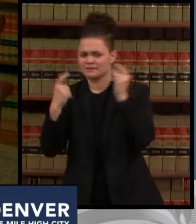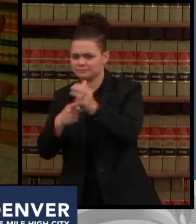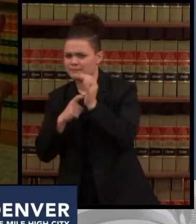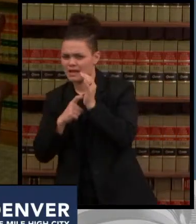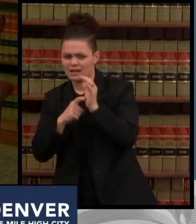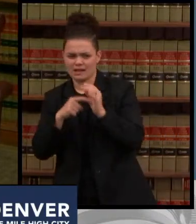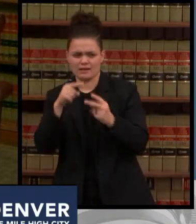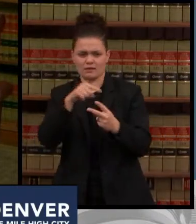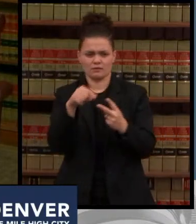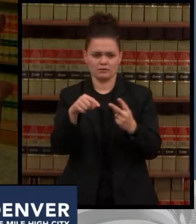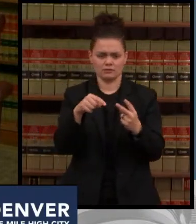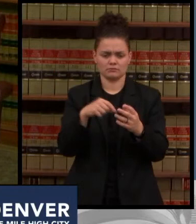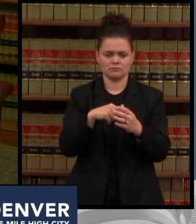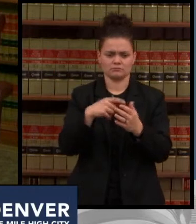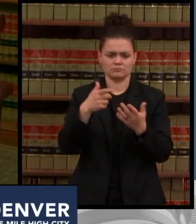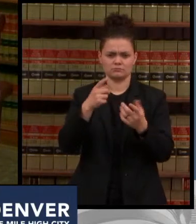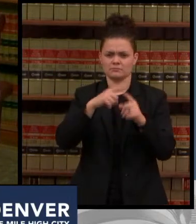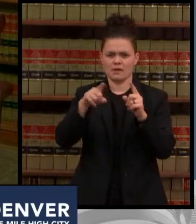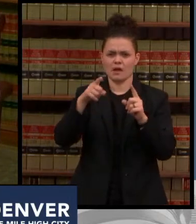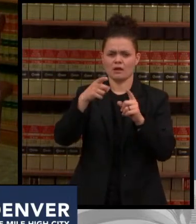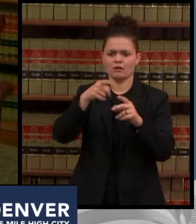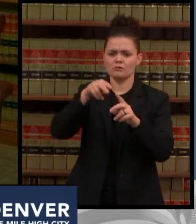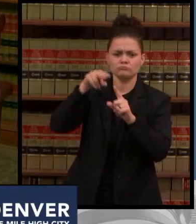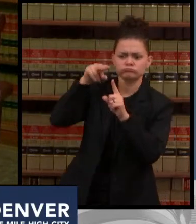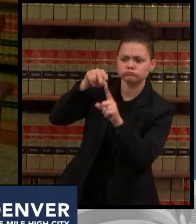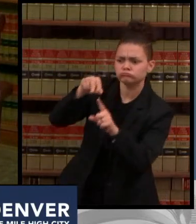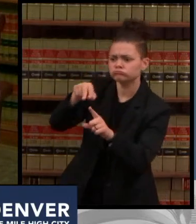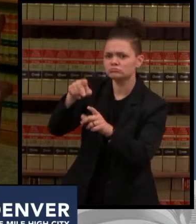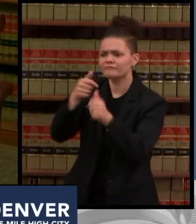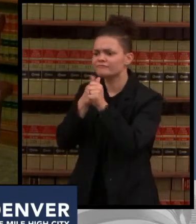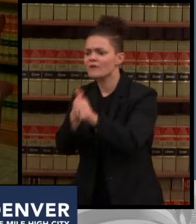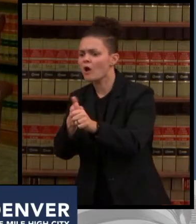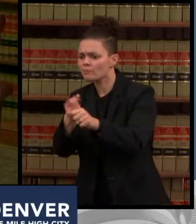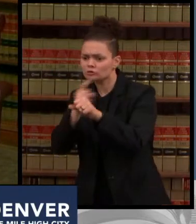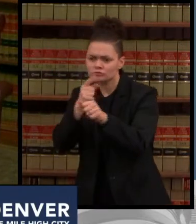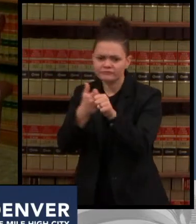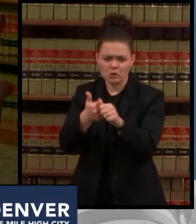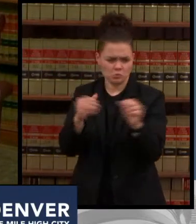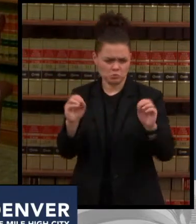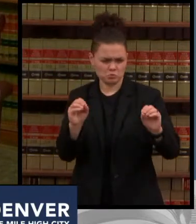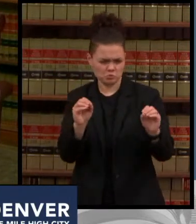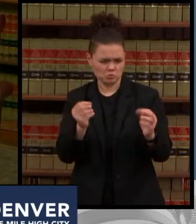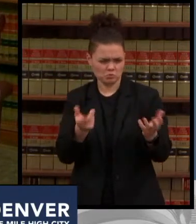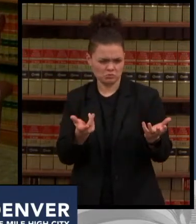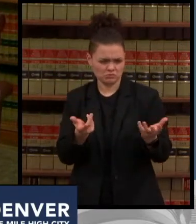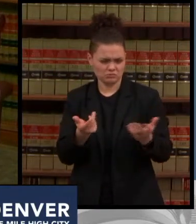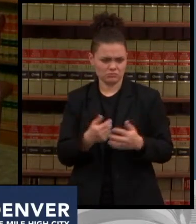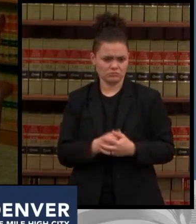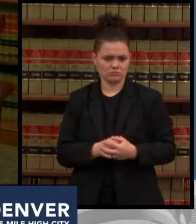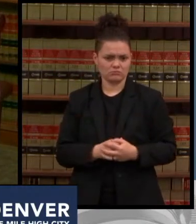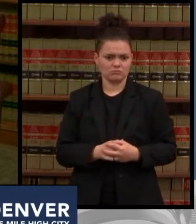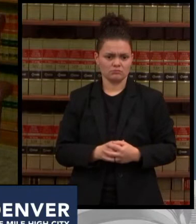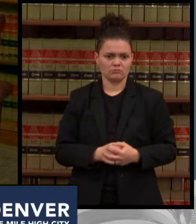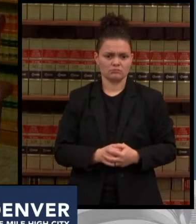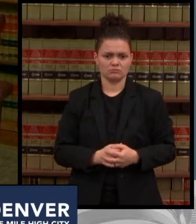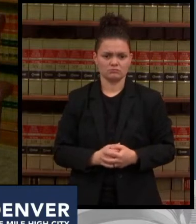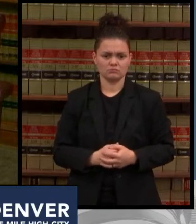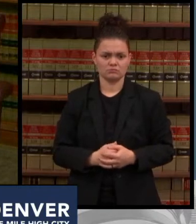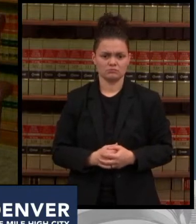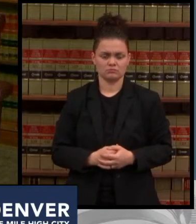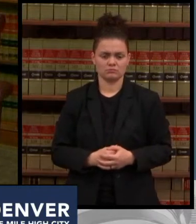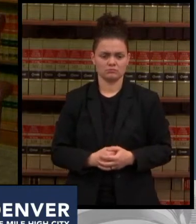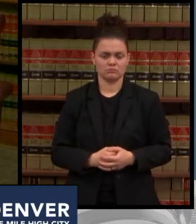enforcement's going to be up in the air. What makes tomorrow or any day between tomorrow and January 3rd any different than today?